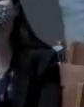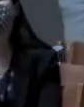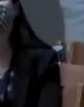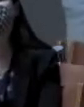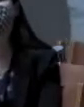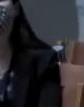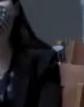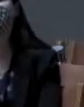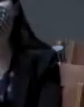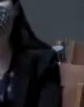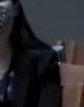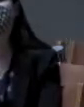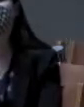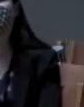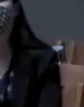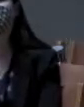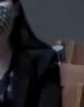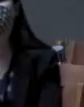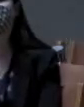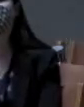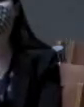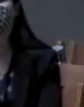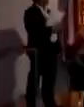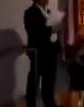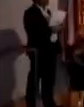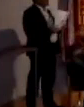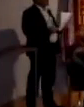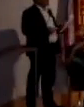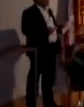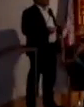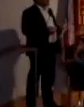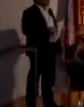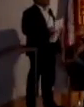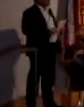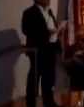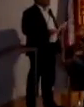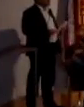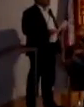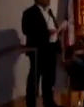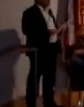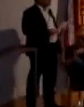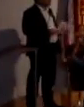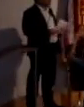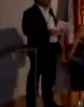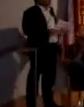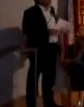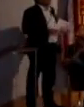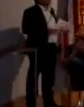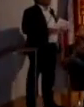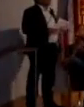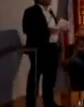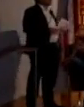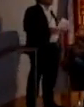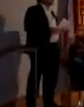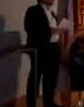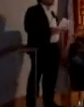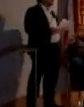if, if, if you want me to believe you can show me all that data, if you want me to believe that the stock market is tied to the cycles of the moon,